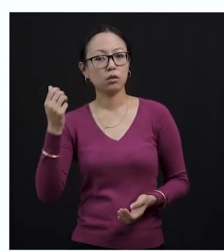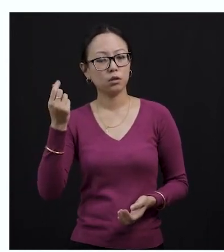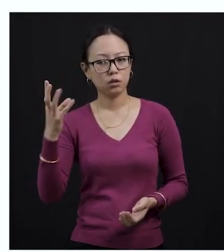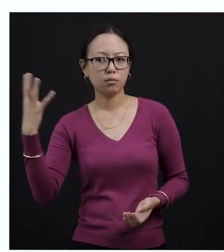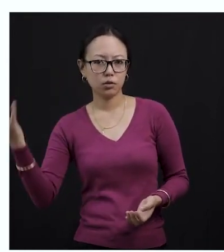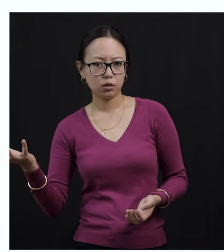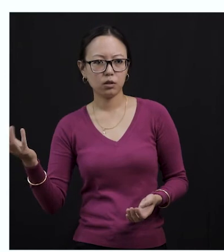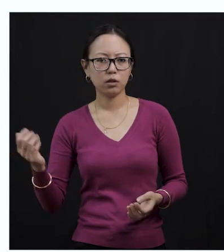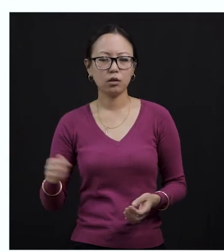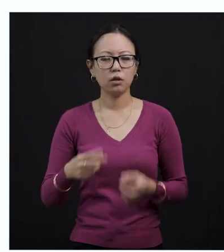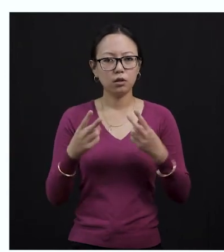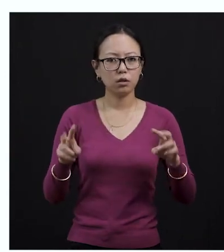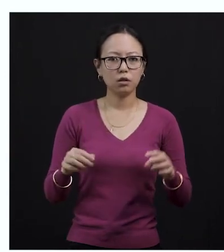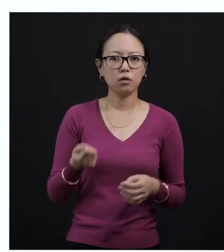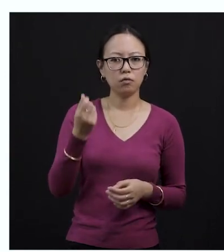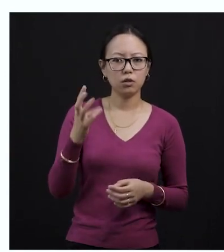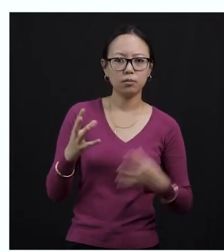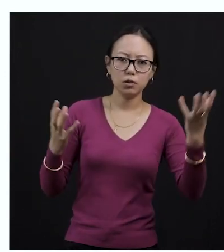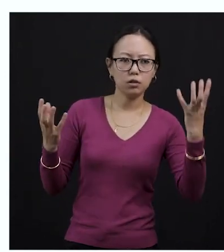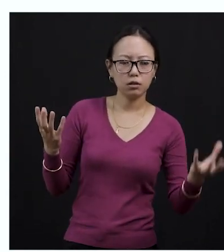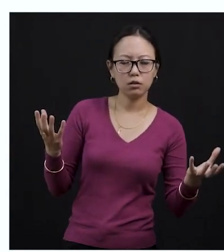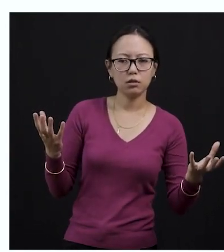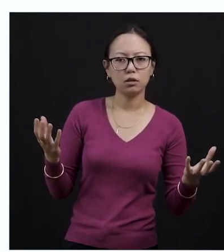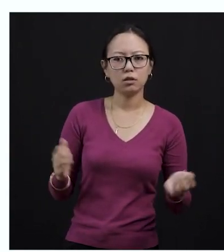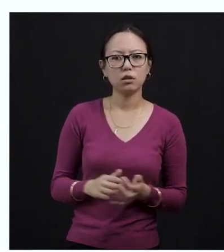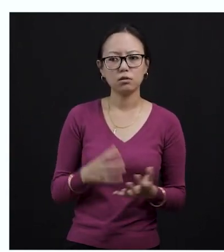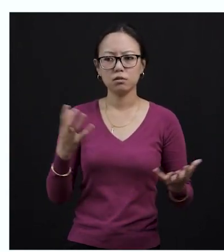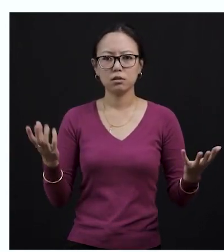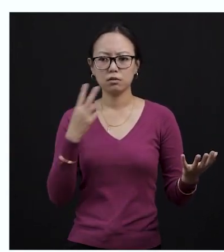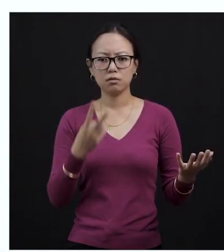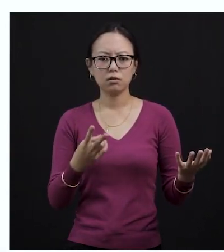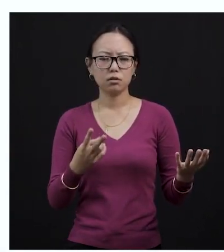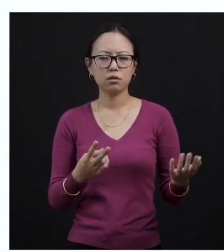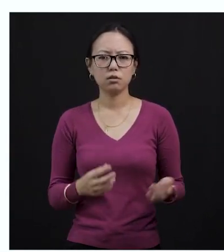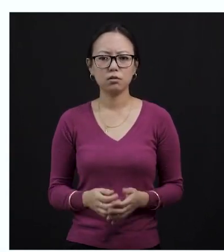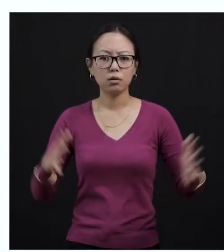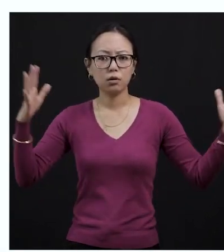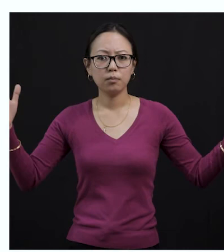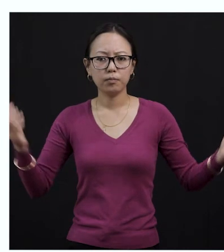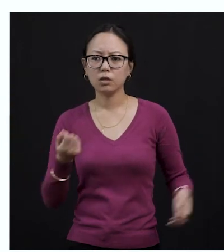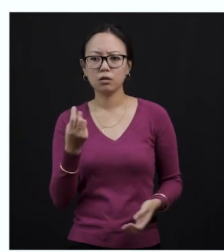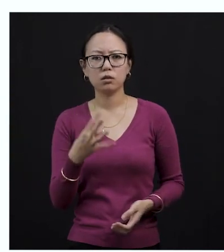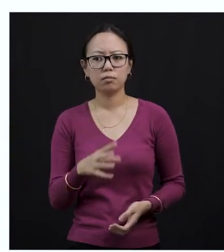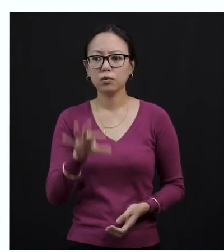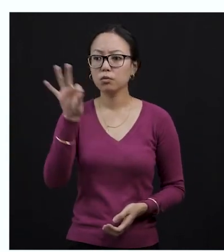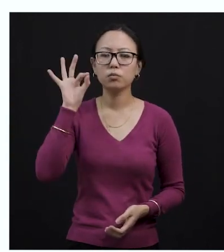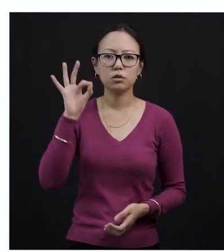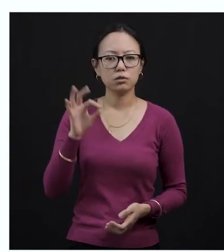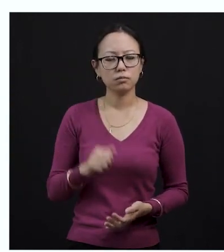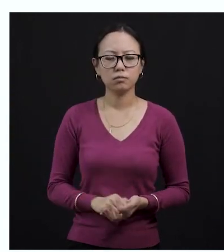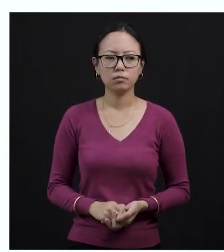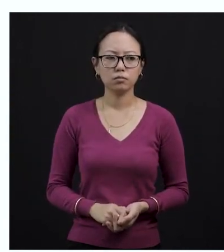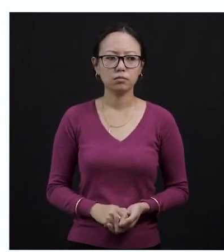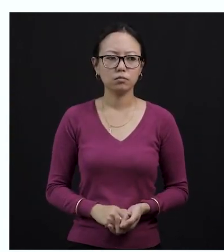one is bigger or which one is smaller. All right. So before we move on to numbers, let's look at some objects. We'll